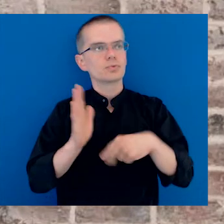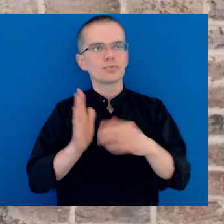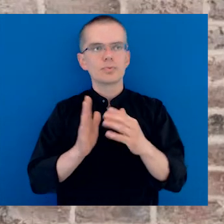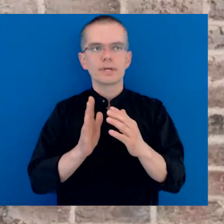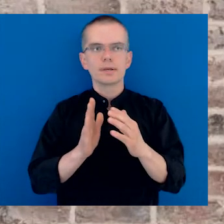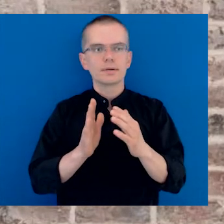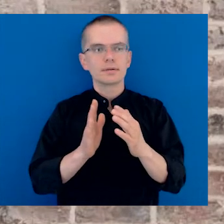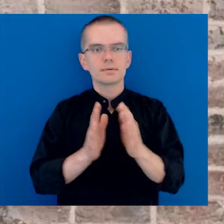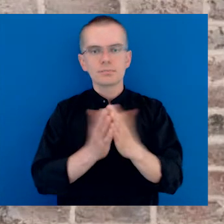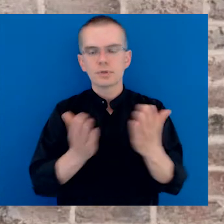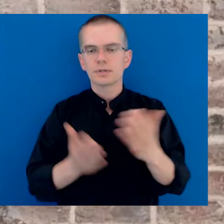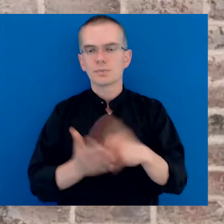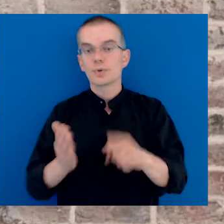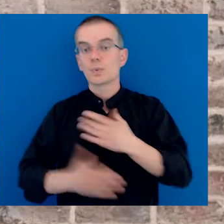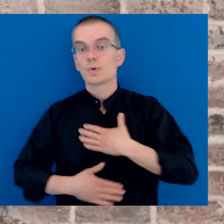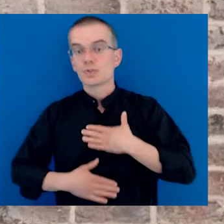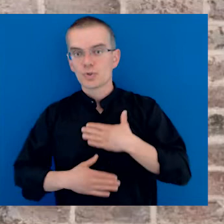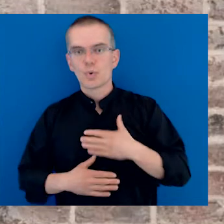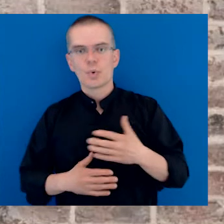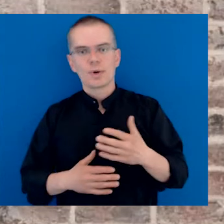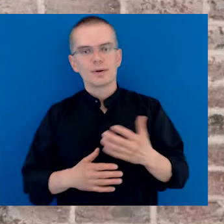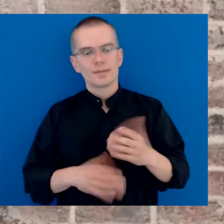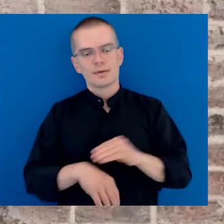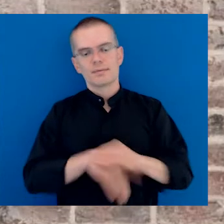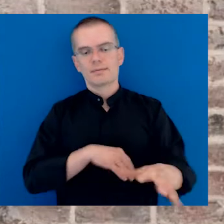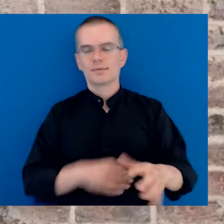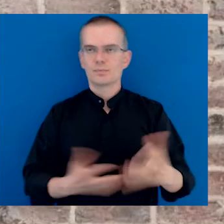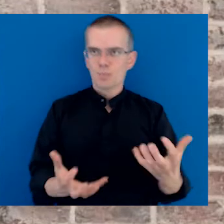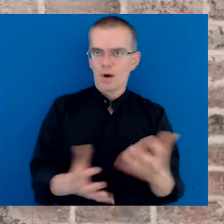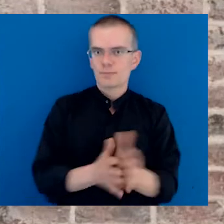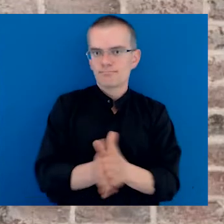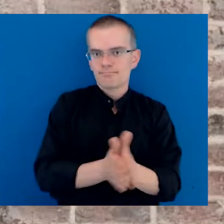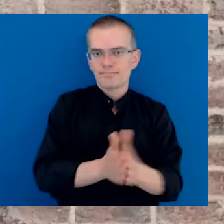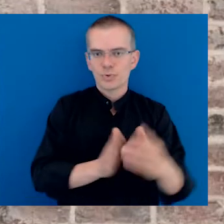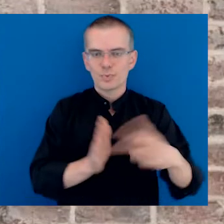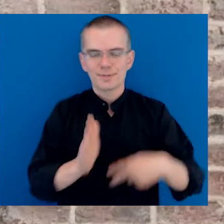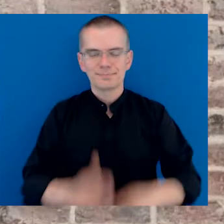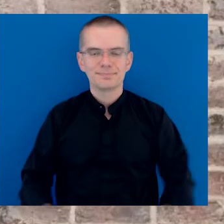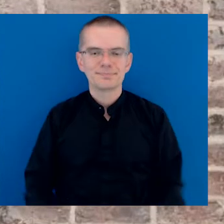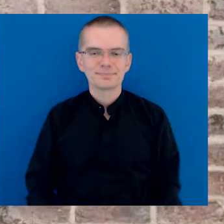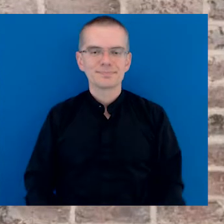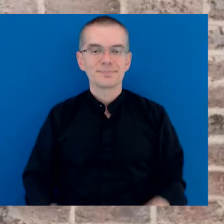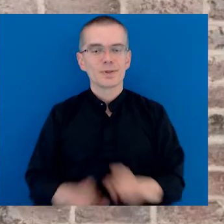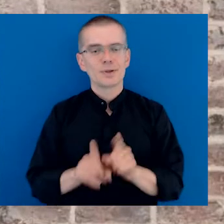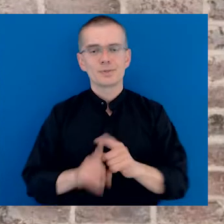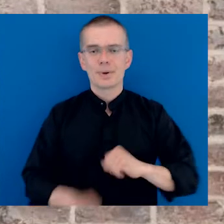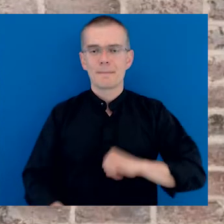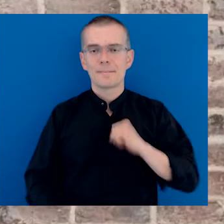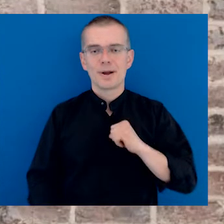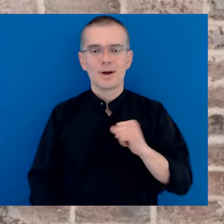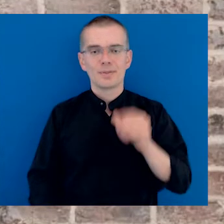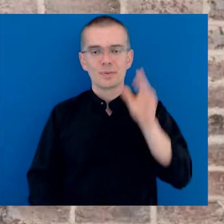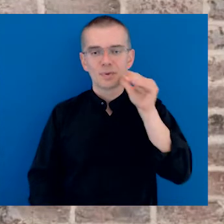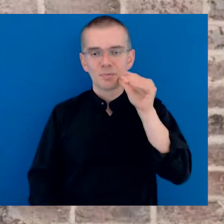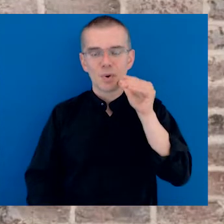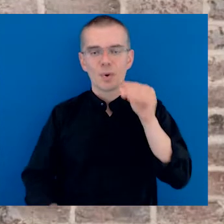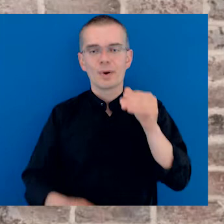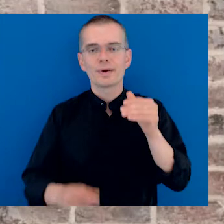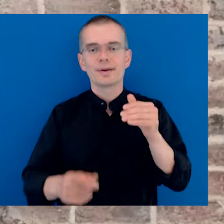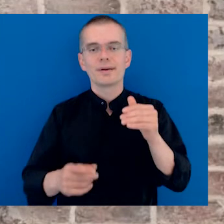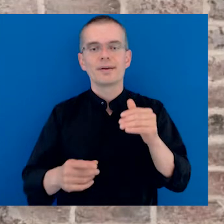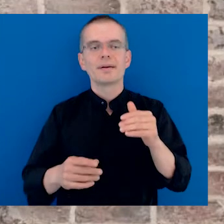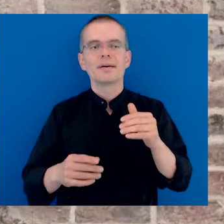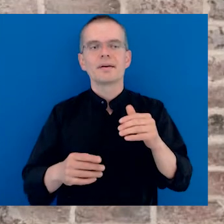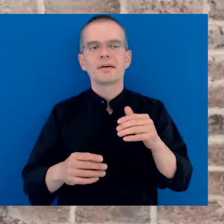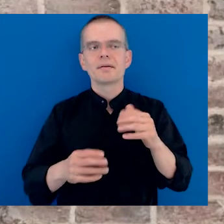read and enjoy what you read, it turns them into readers. And I'm also so proud that William Hoy is making friends with kids